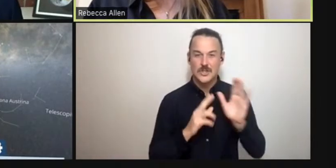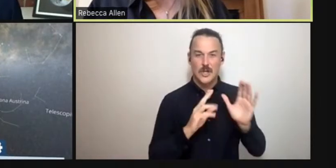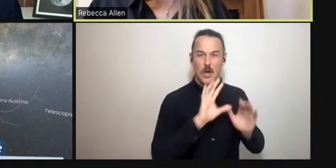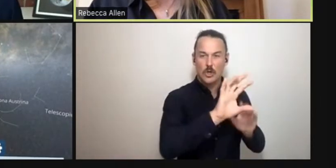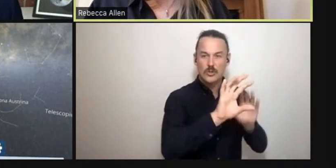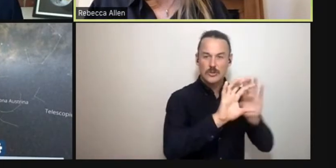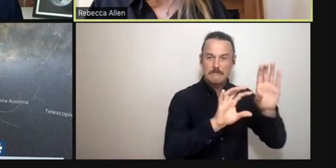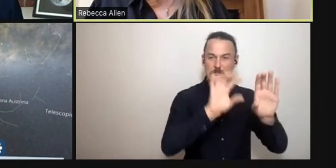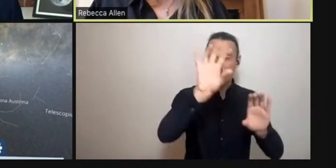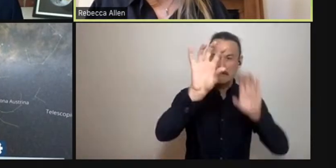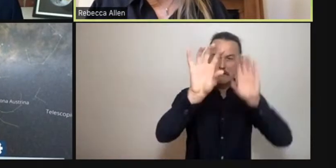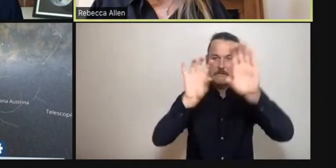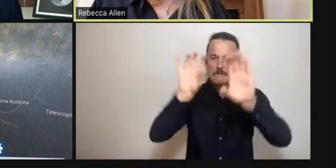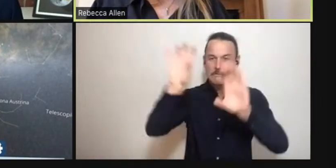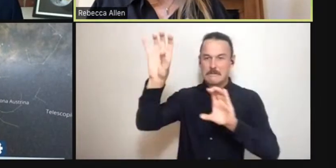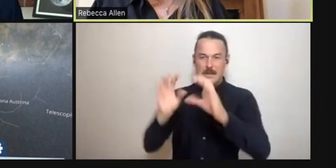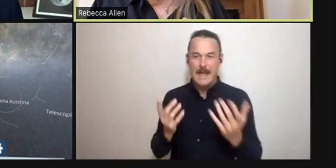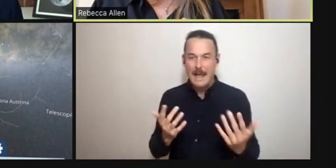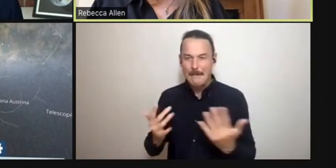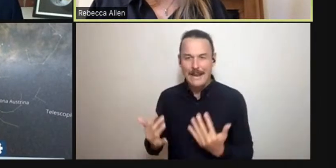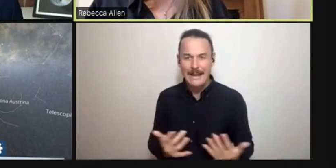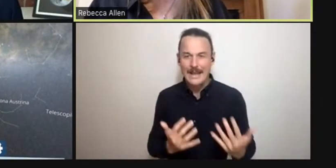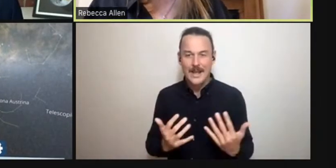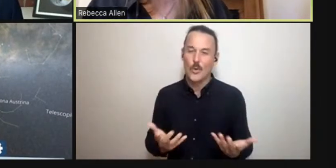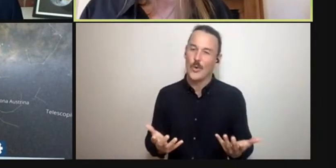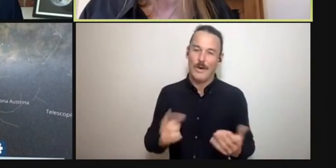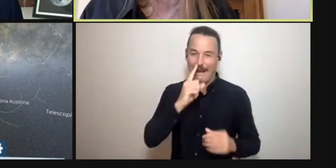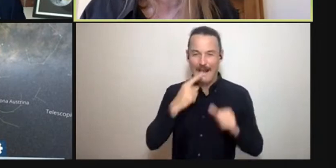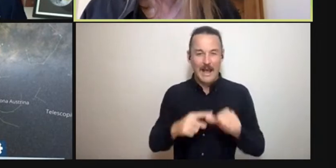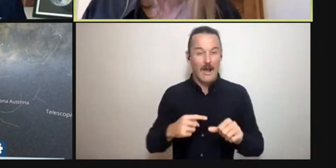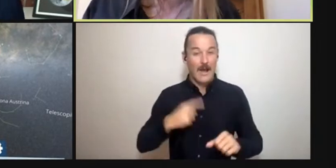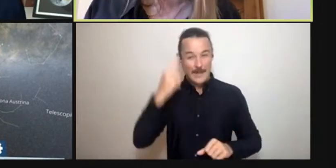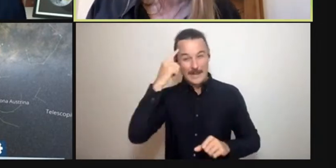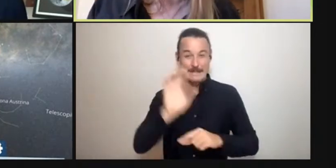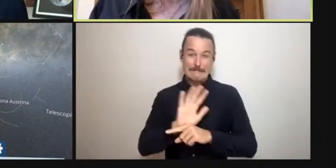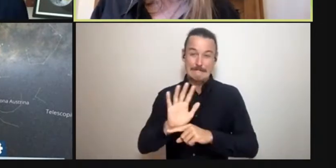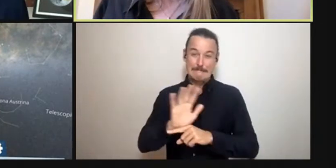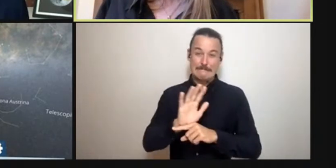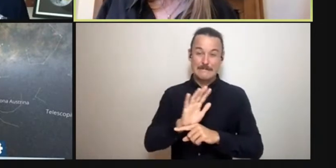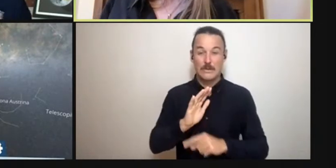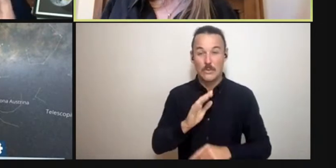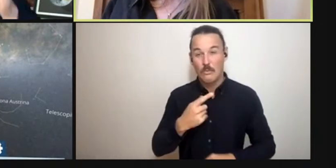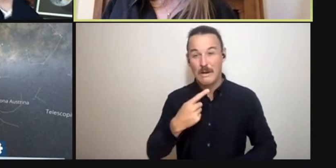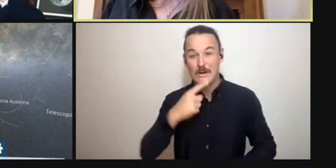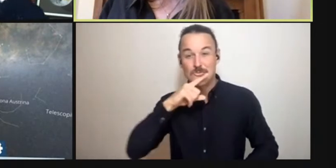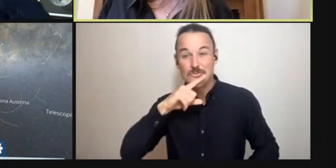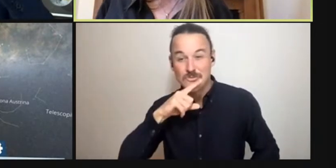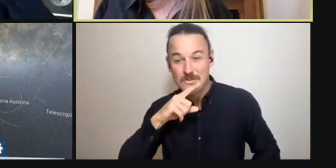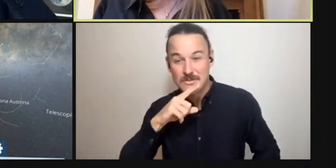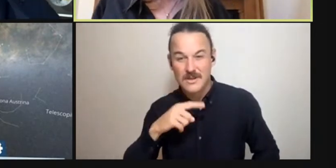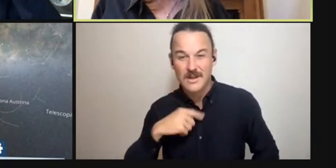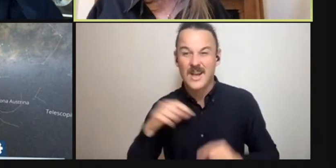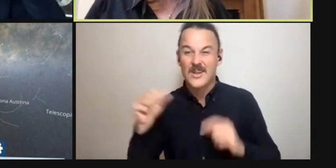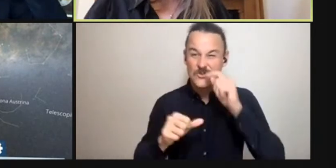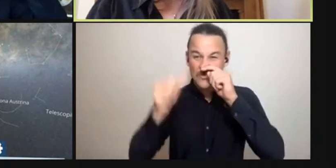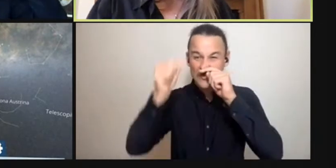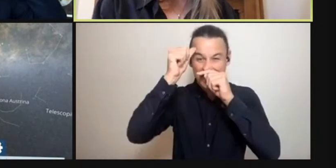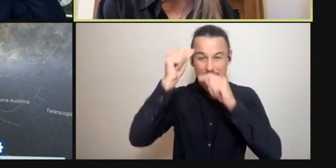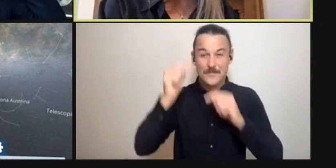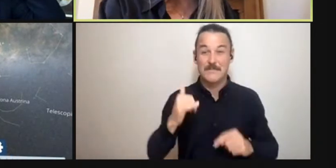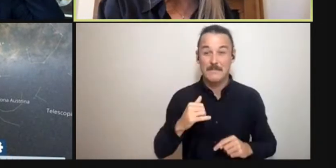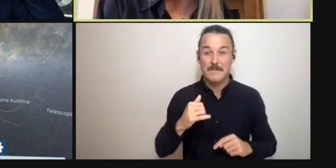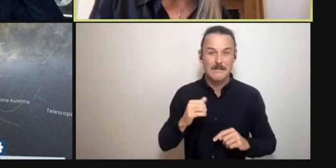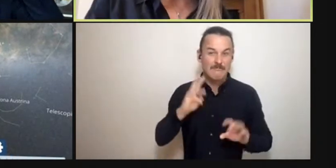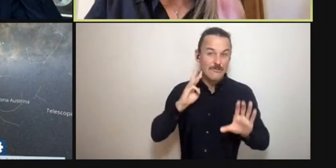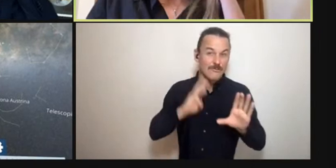gonna say somewhere like 100. I should know this. I probably knew this a few years ago.